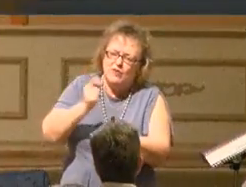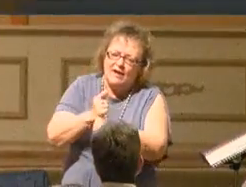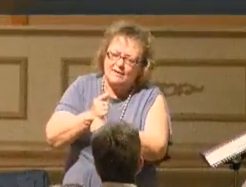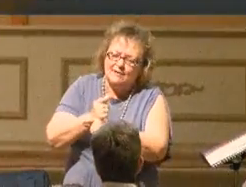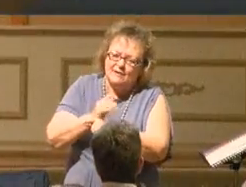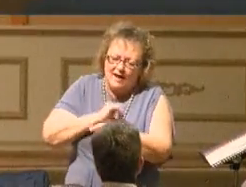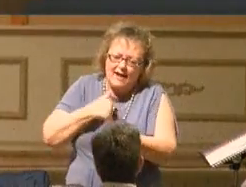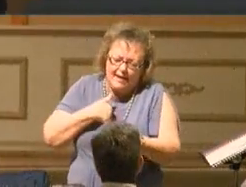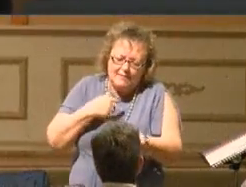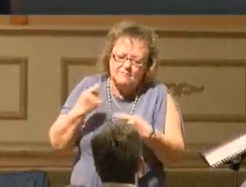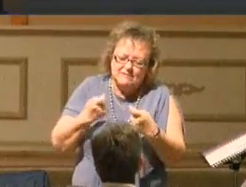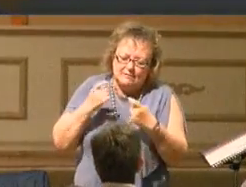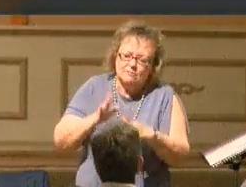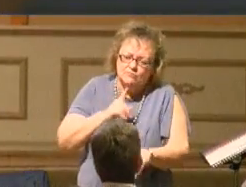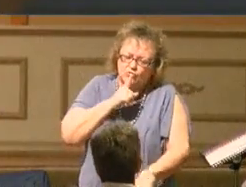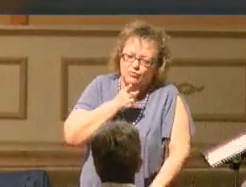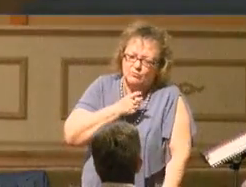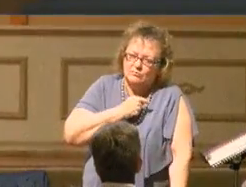And I am a sinner.